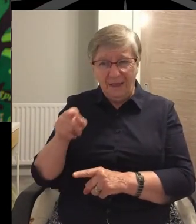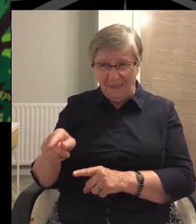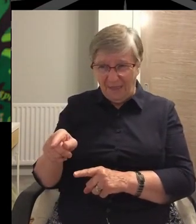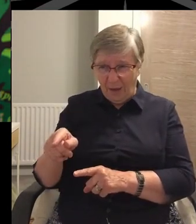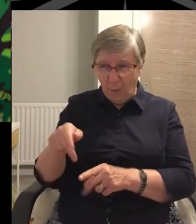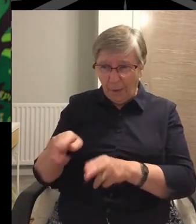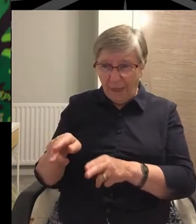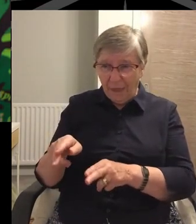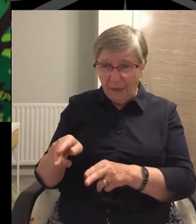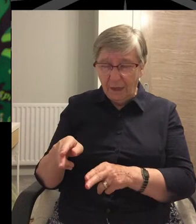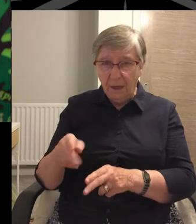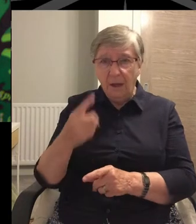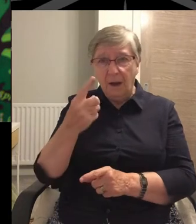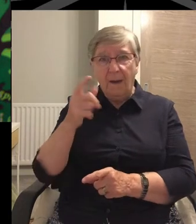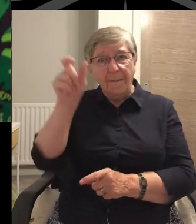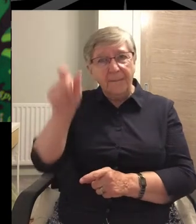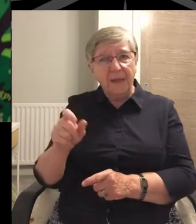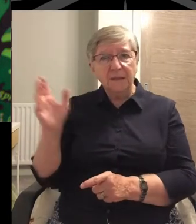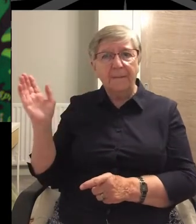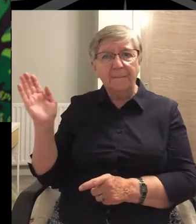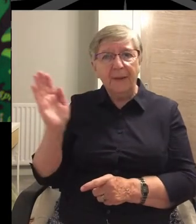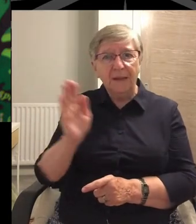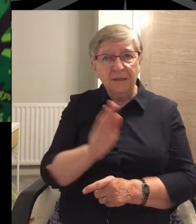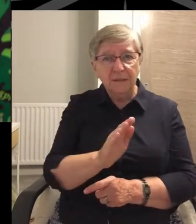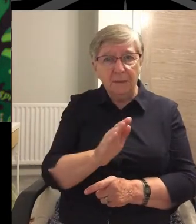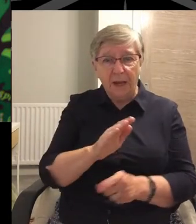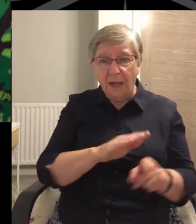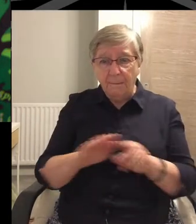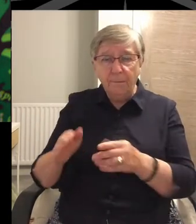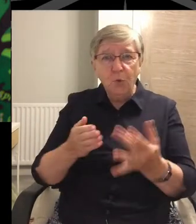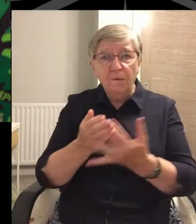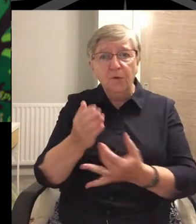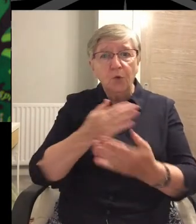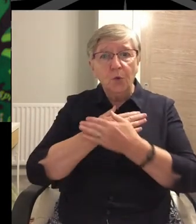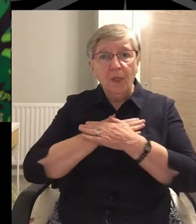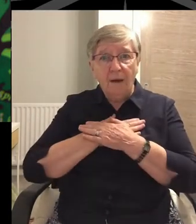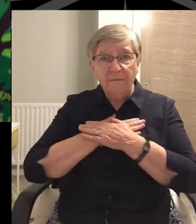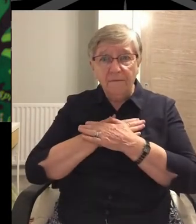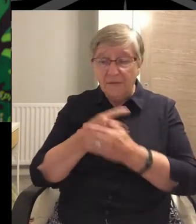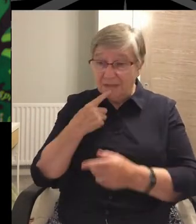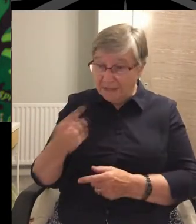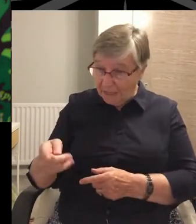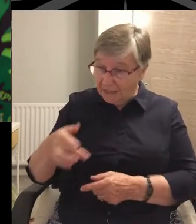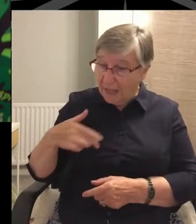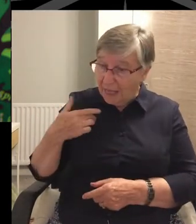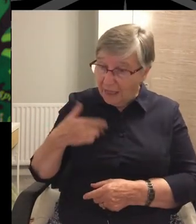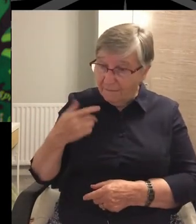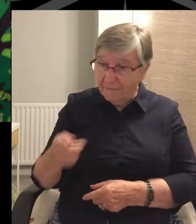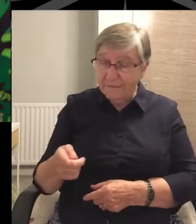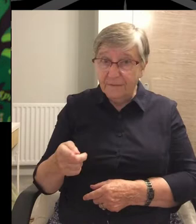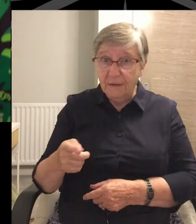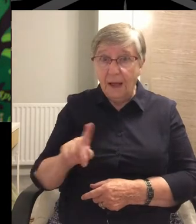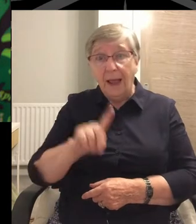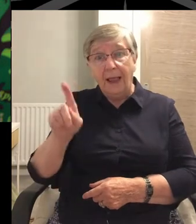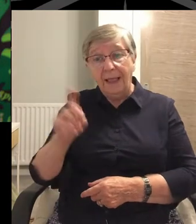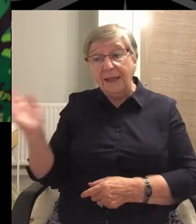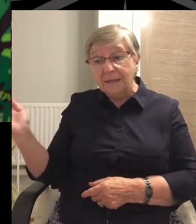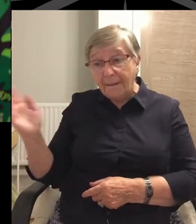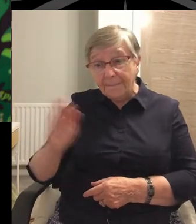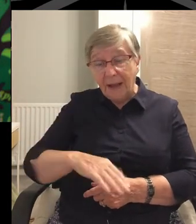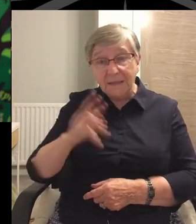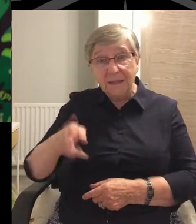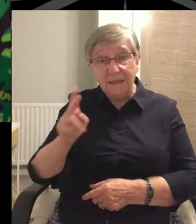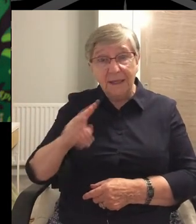And in that state, a passerby sees the child, and moved by love, he commands her to live. Later, he